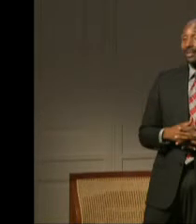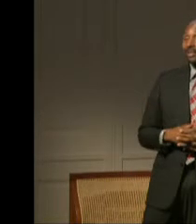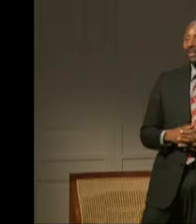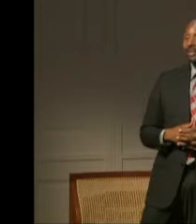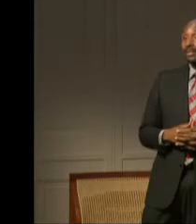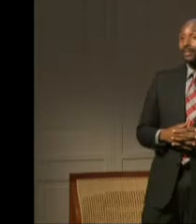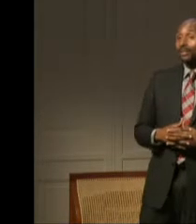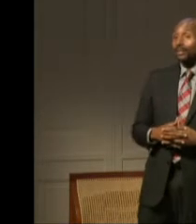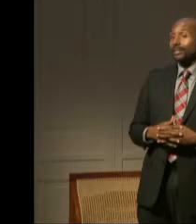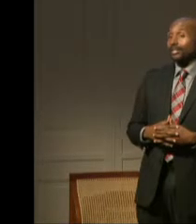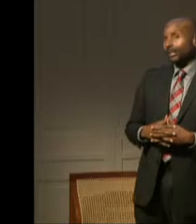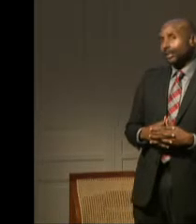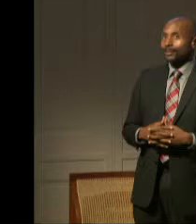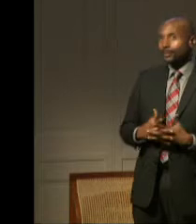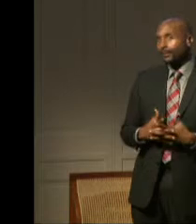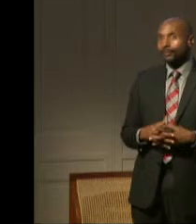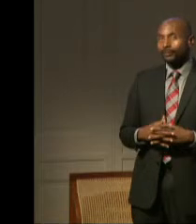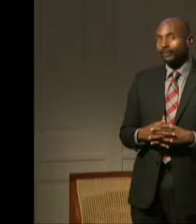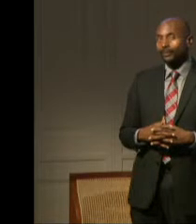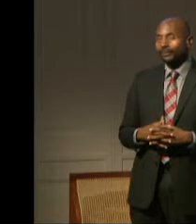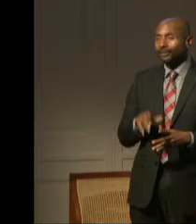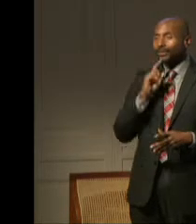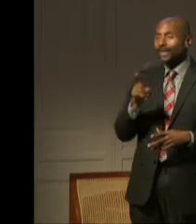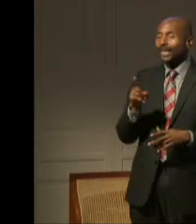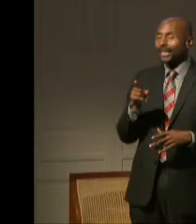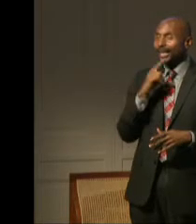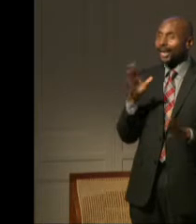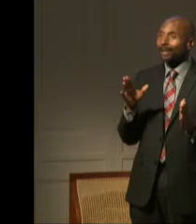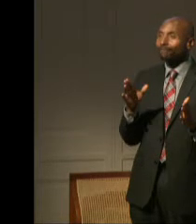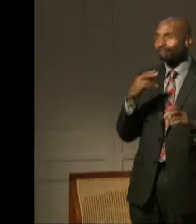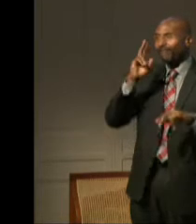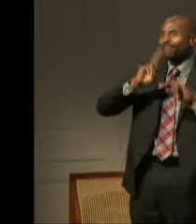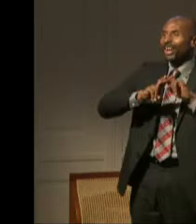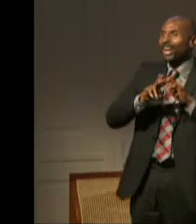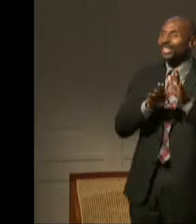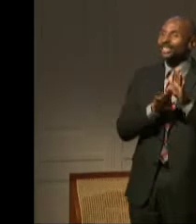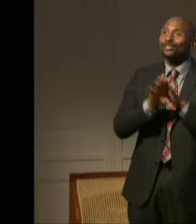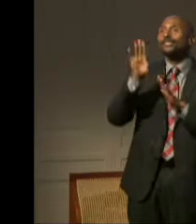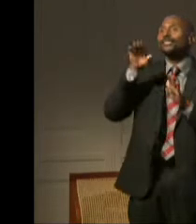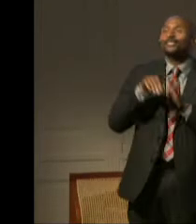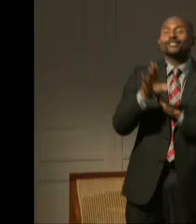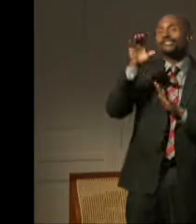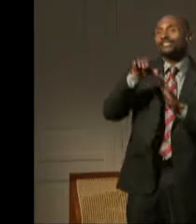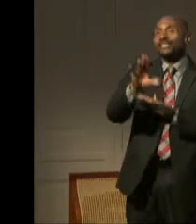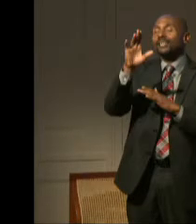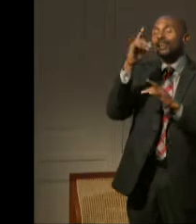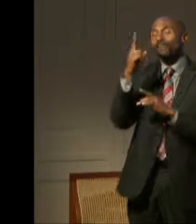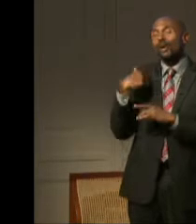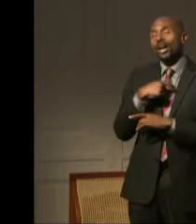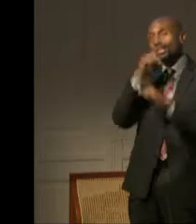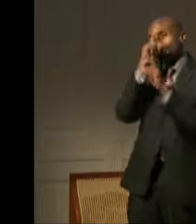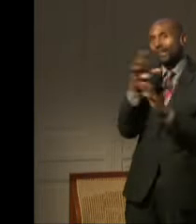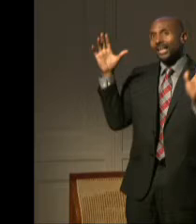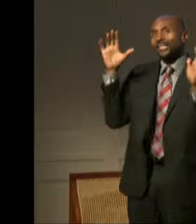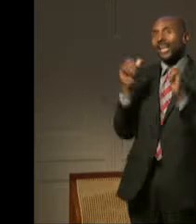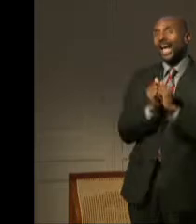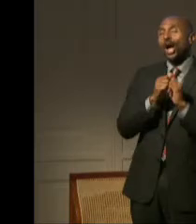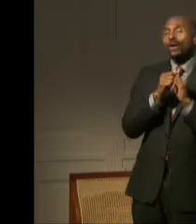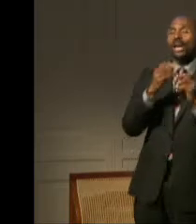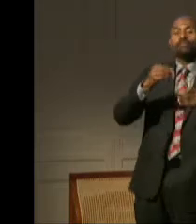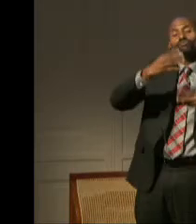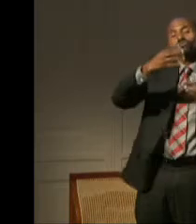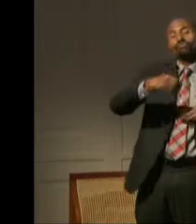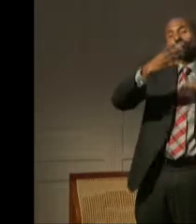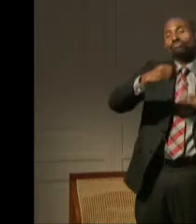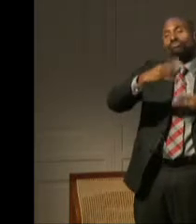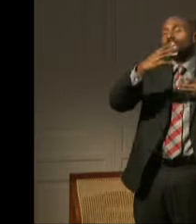it's been a fun ride to imagine how browsing the collection like that can